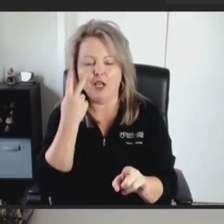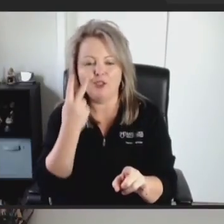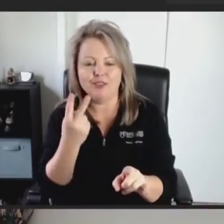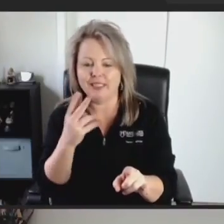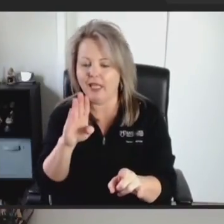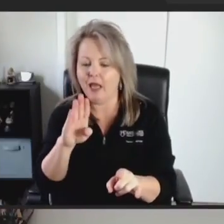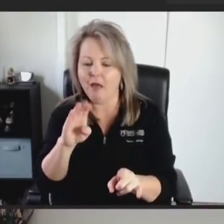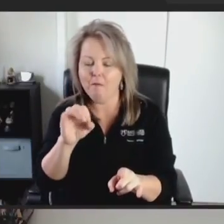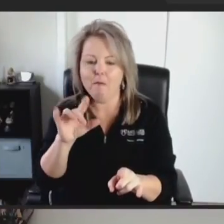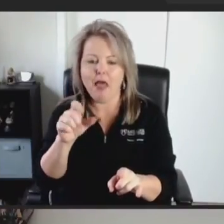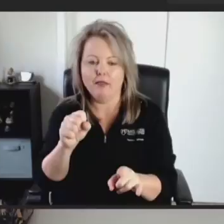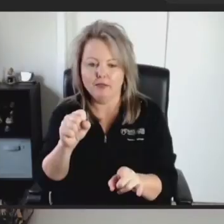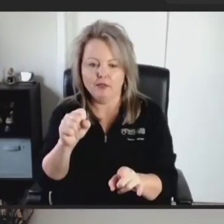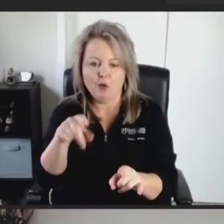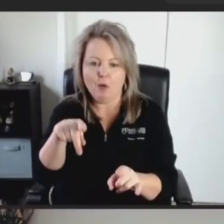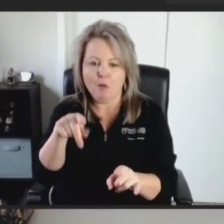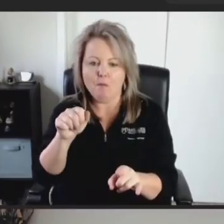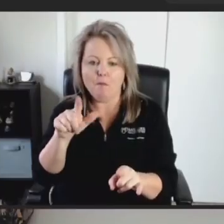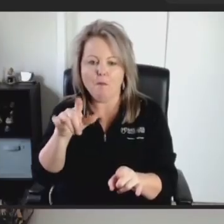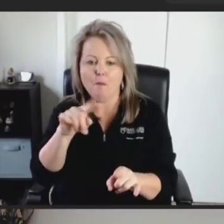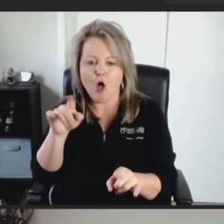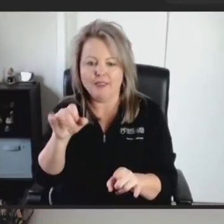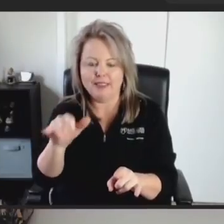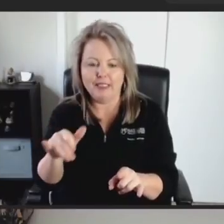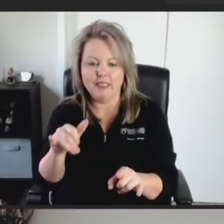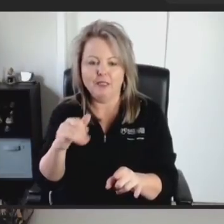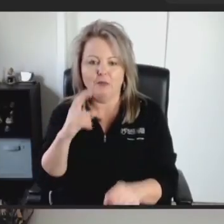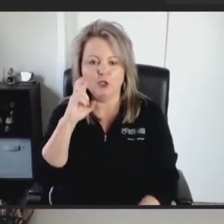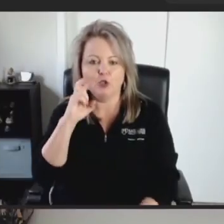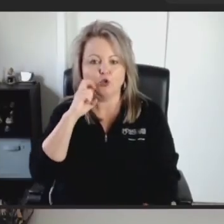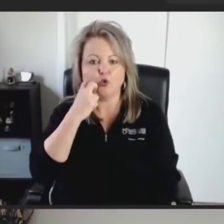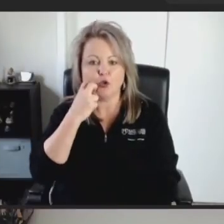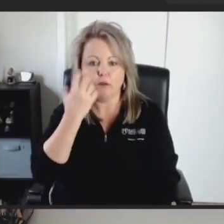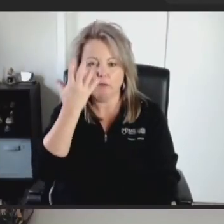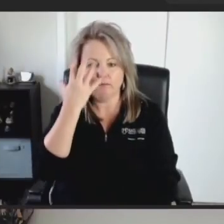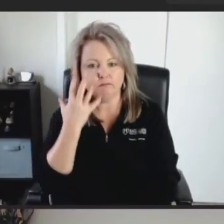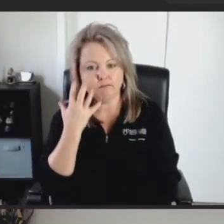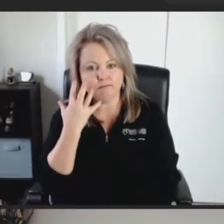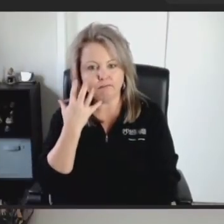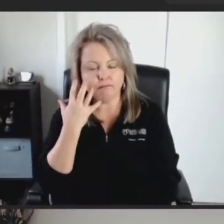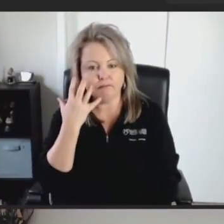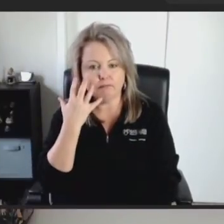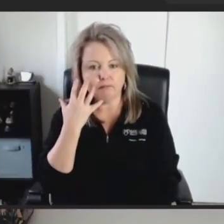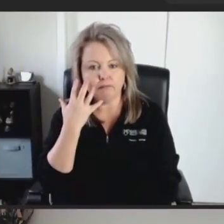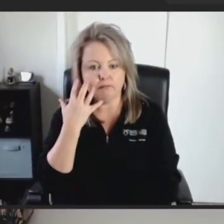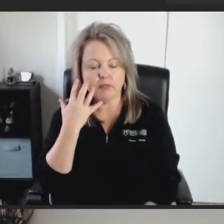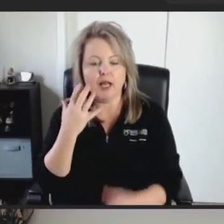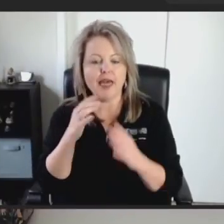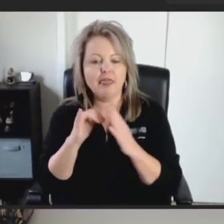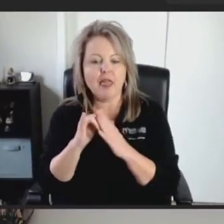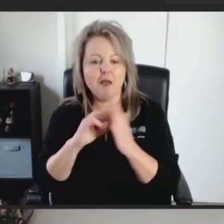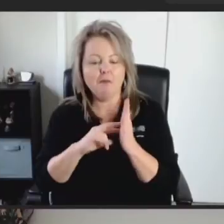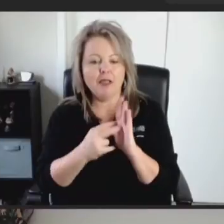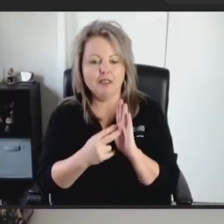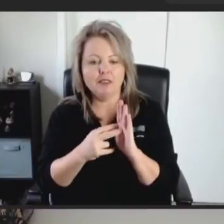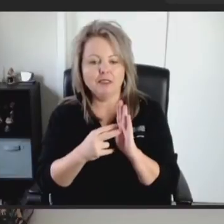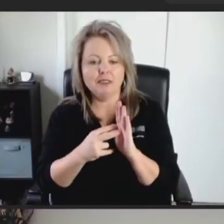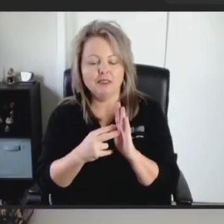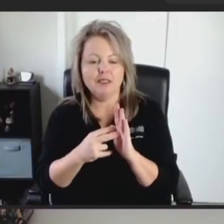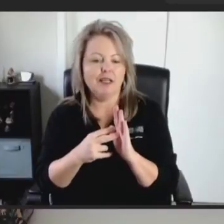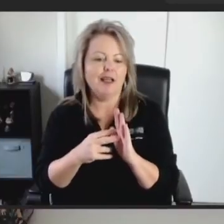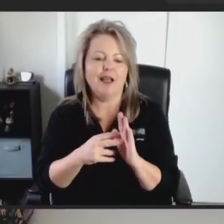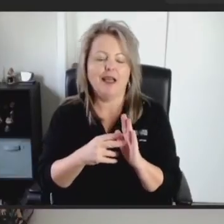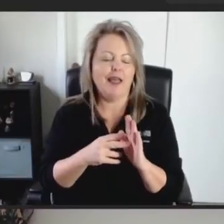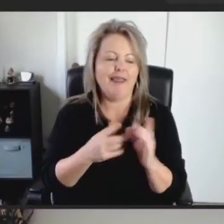palsy. And well, Bell's palsy is a facial nerve paralysis. The baseline incidence of Bell's palsy is between 11 and